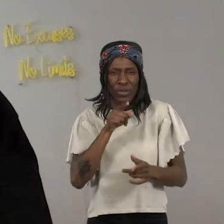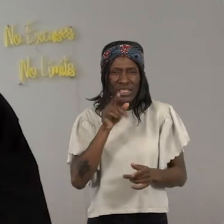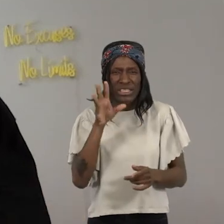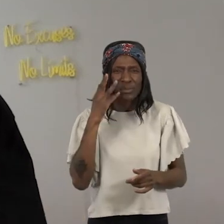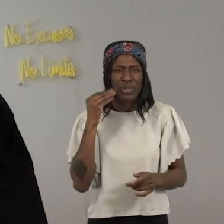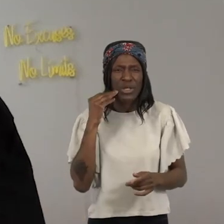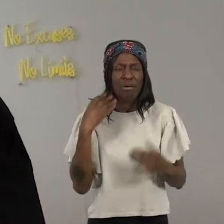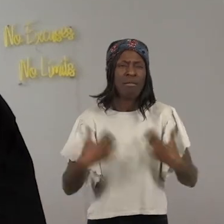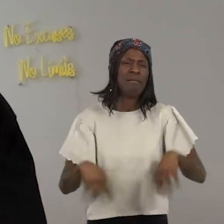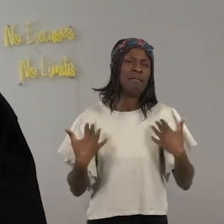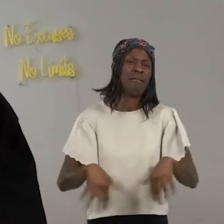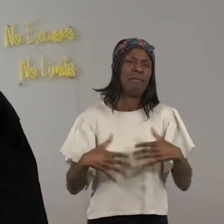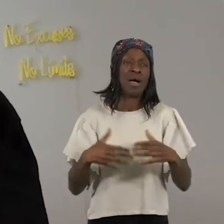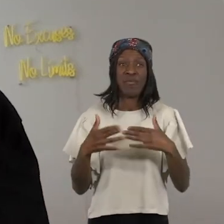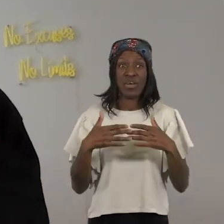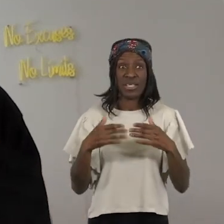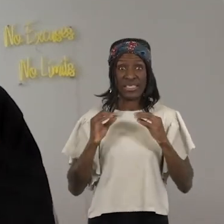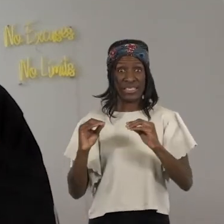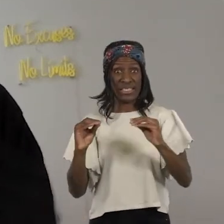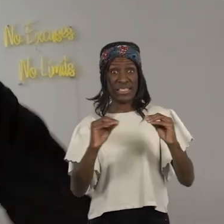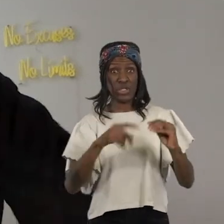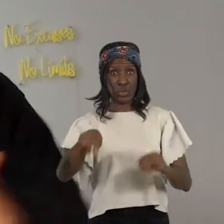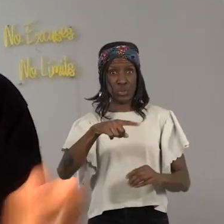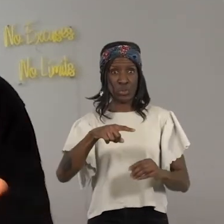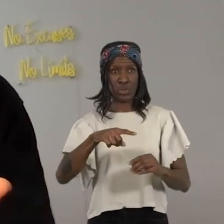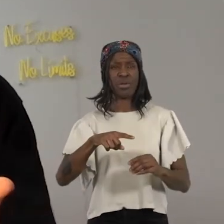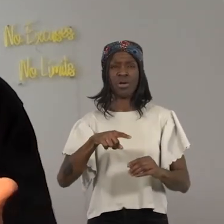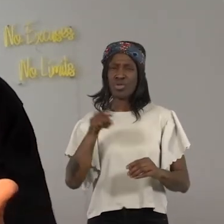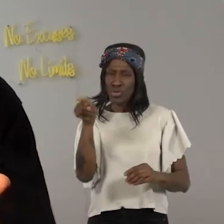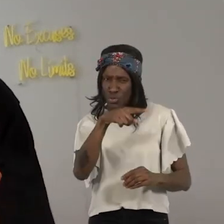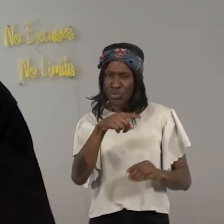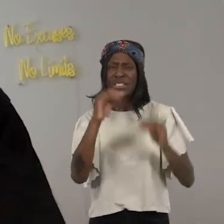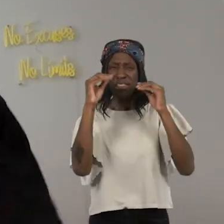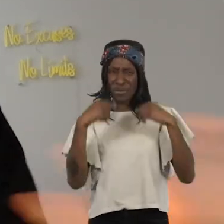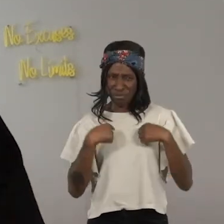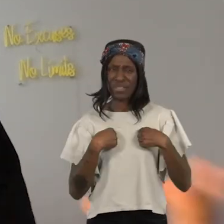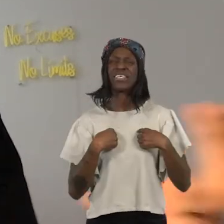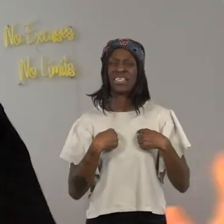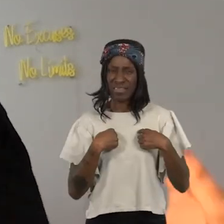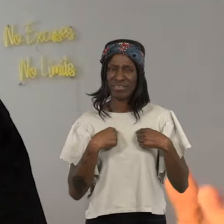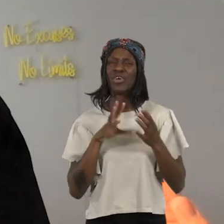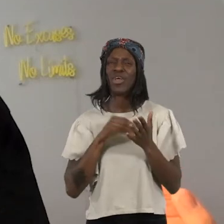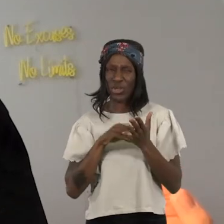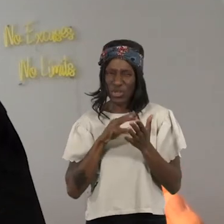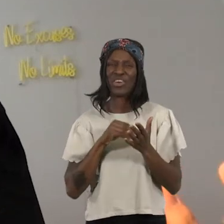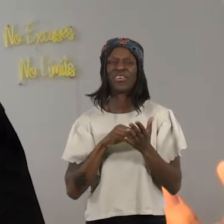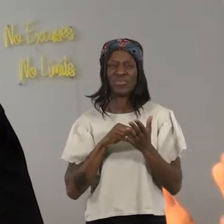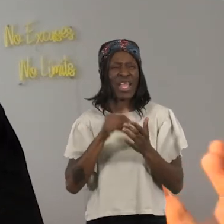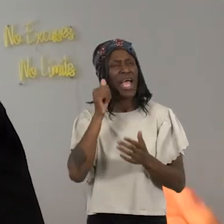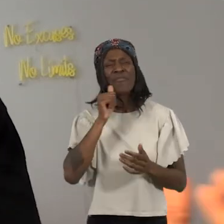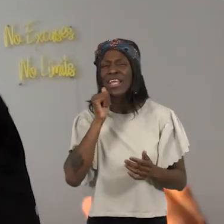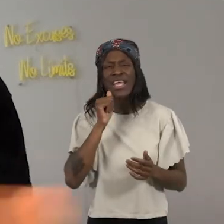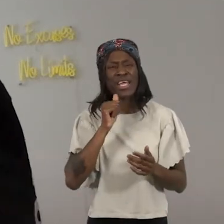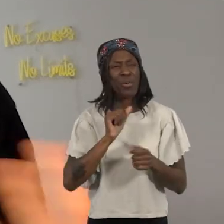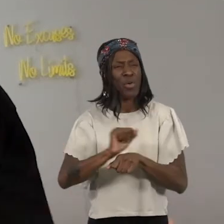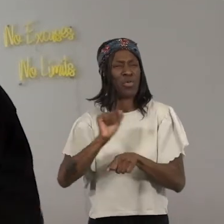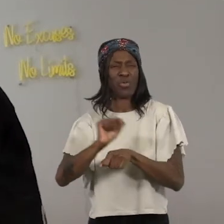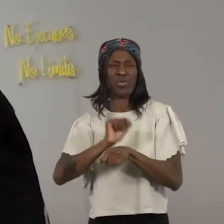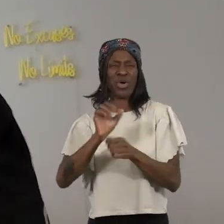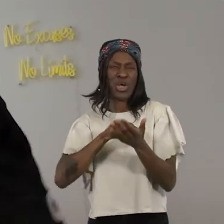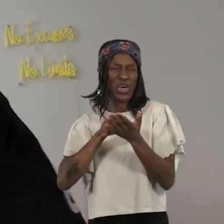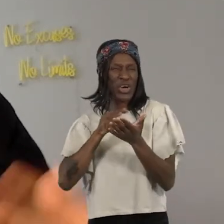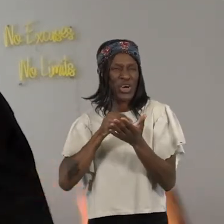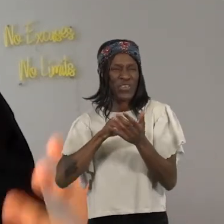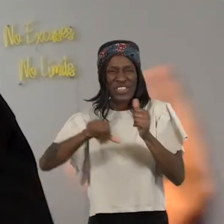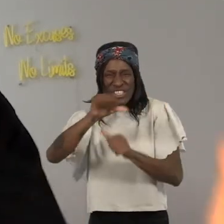I learned so much from this experience because although I was teaching you, you all taught me something, and I think that in the end of the